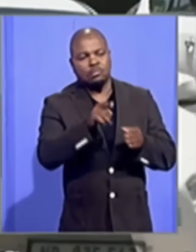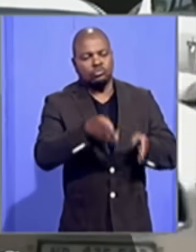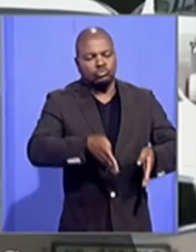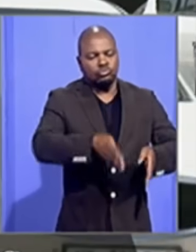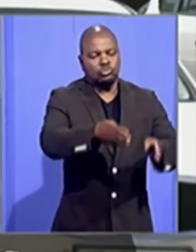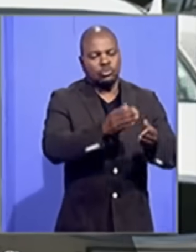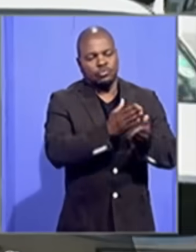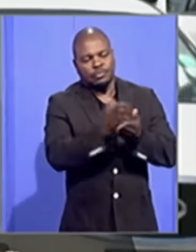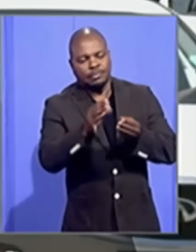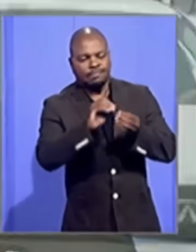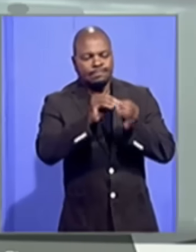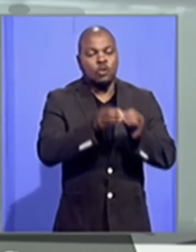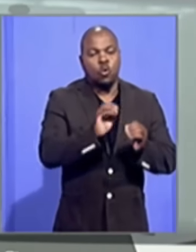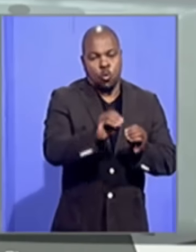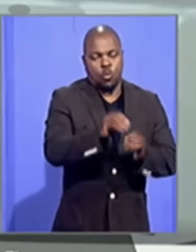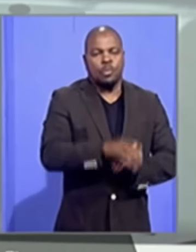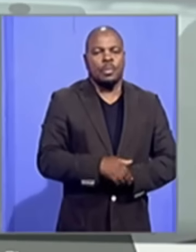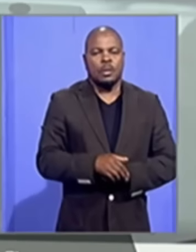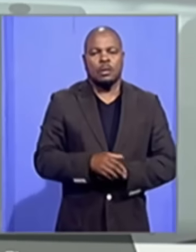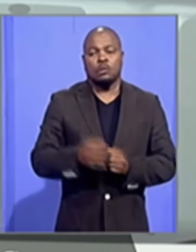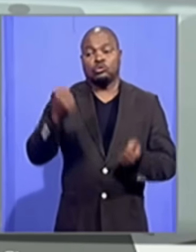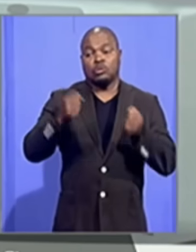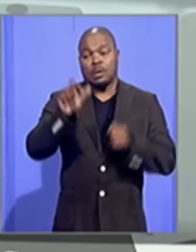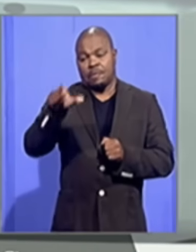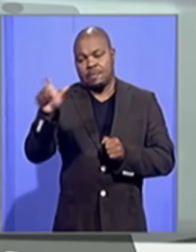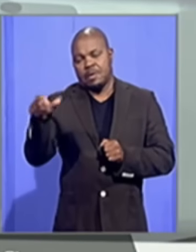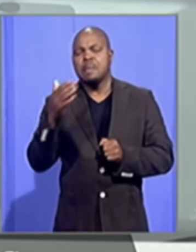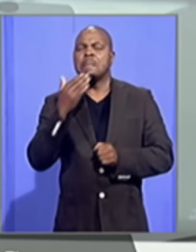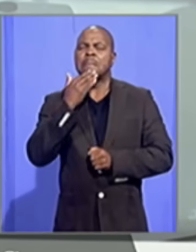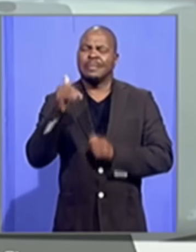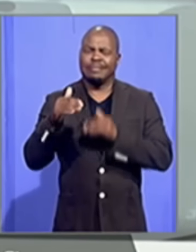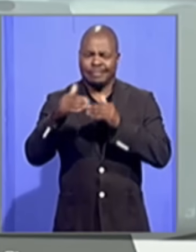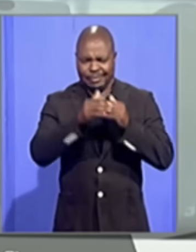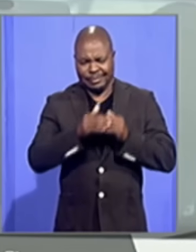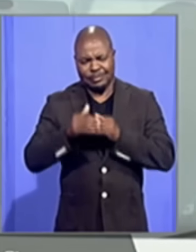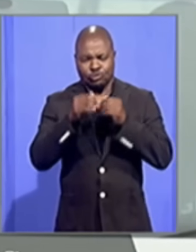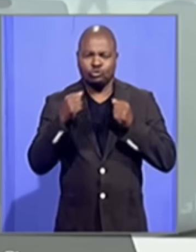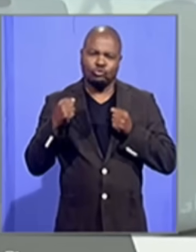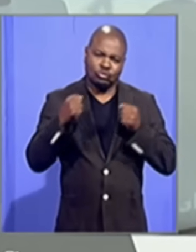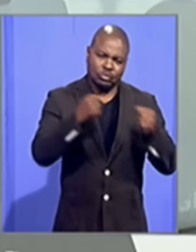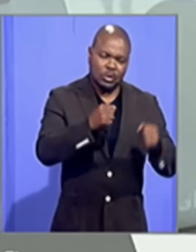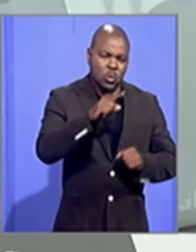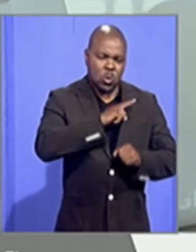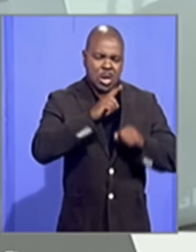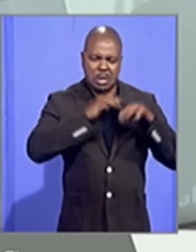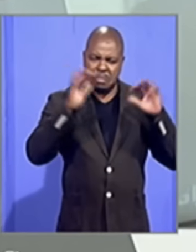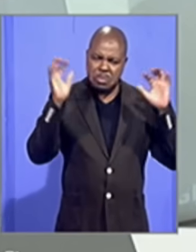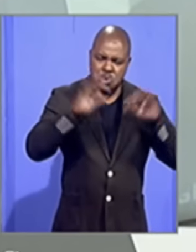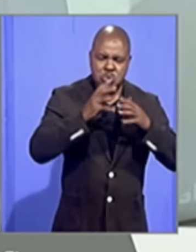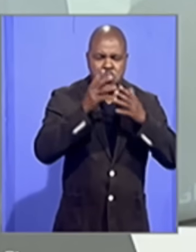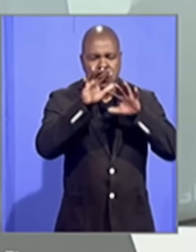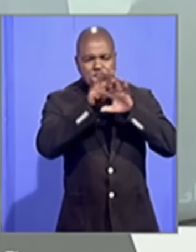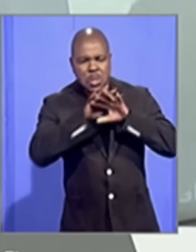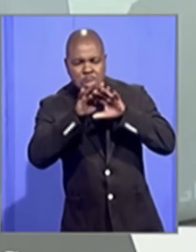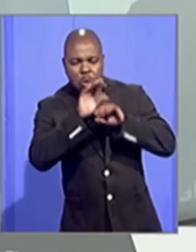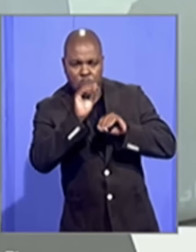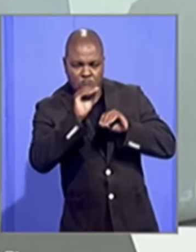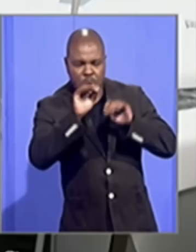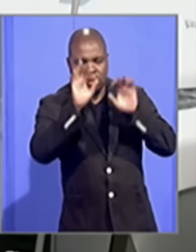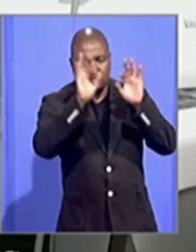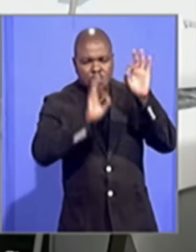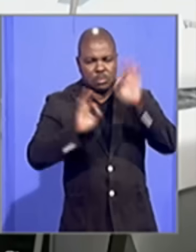santsaneng di baakanyiwa, mme bakgweetsi ba gakololwa go kgweetsa ka kelotlhoko ka ntlha ya pula le mouane mo dikgaolong tse dingwe tsa